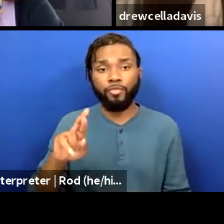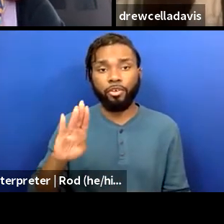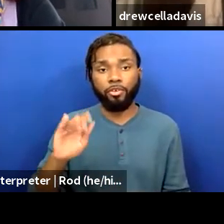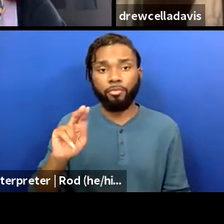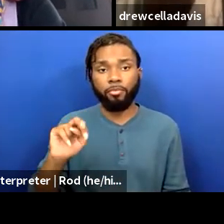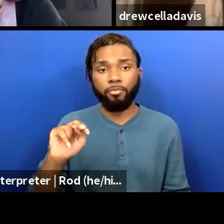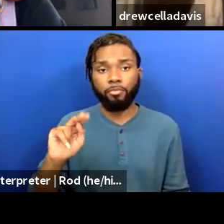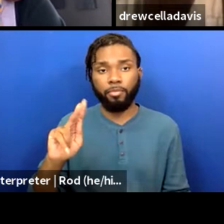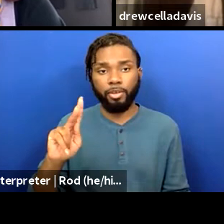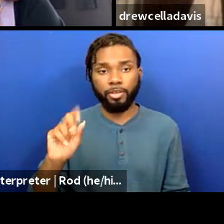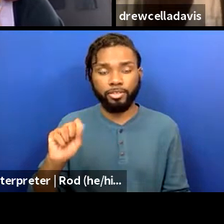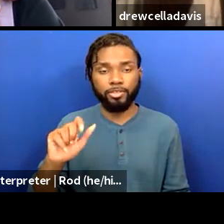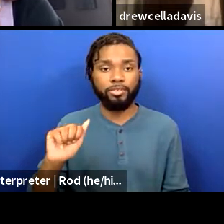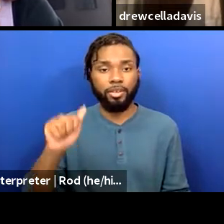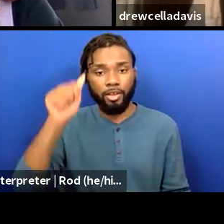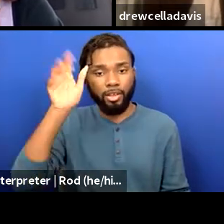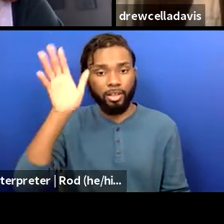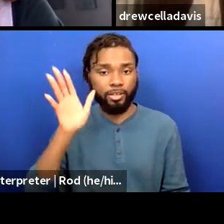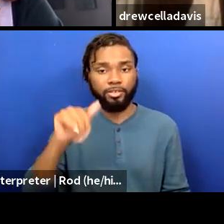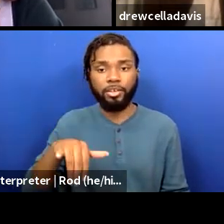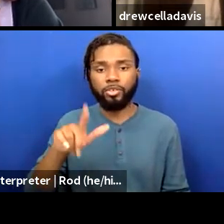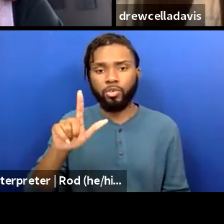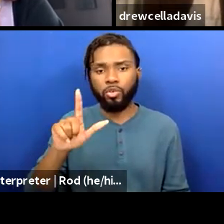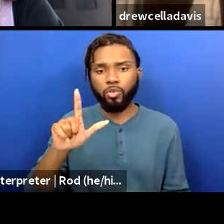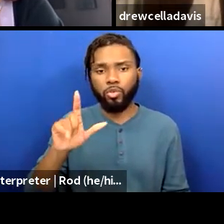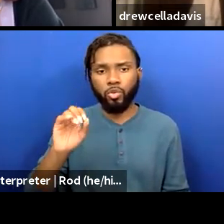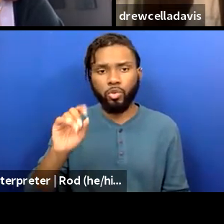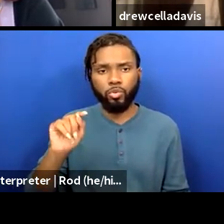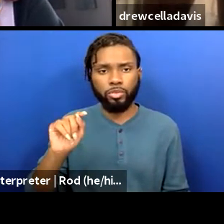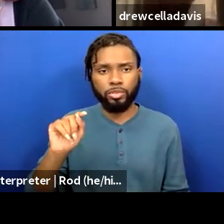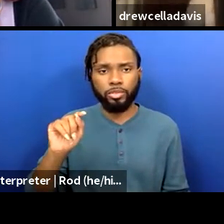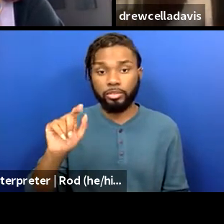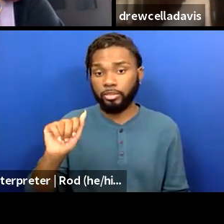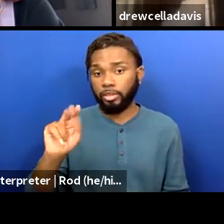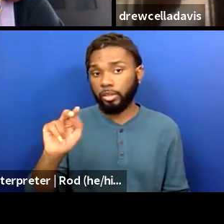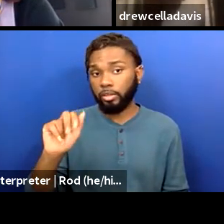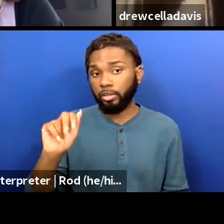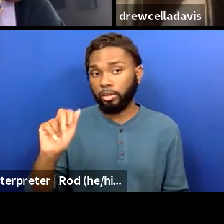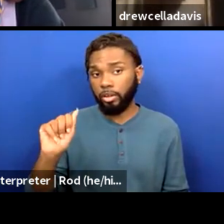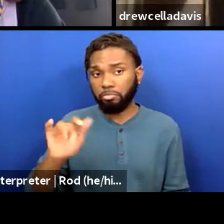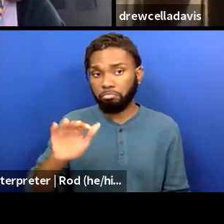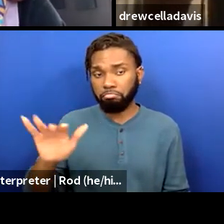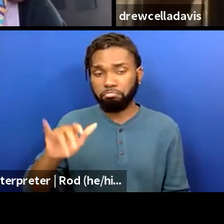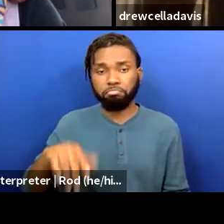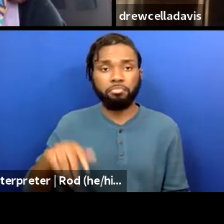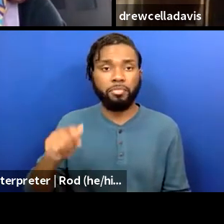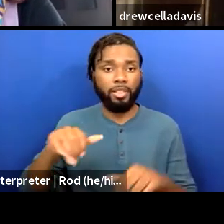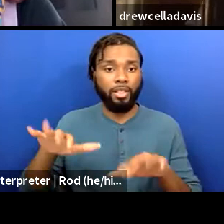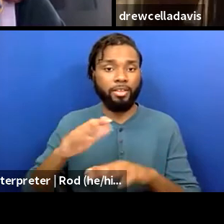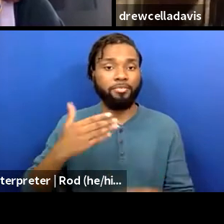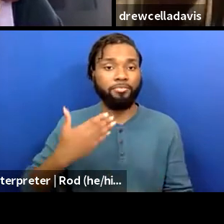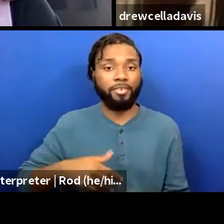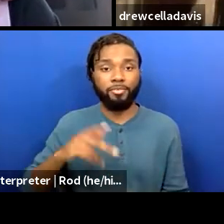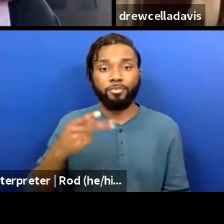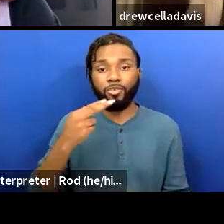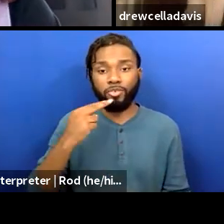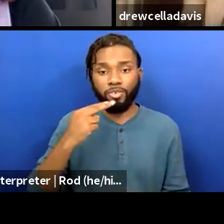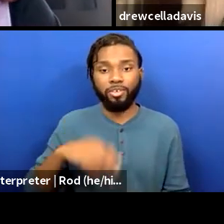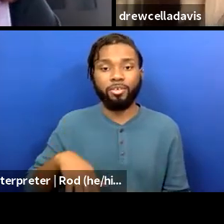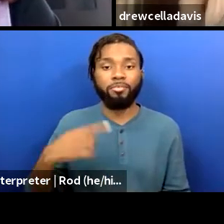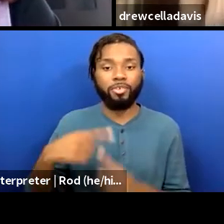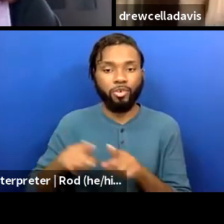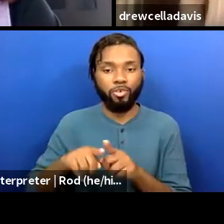which is Lower Tanana Dene land. My pronouns, Athabascan also doesn't